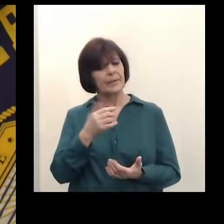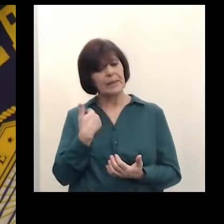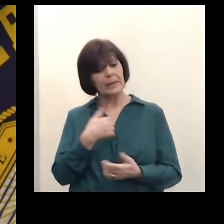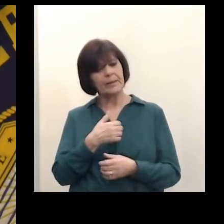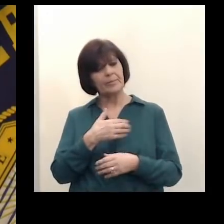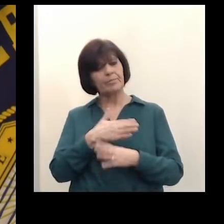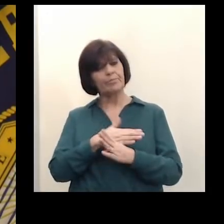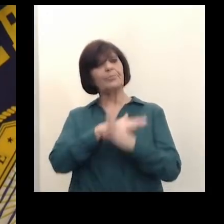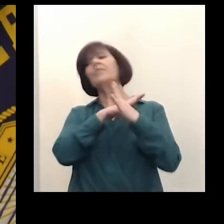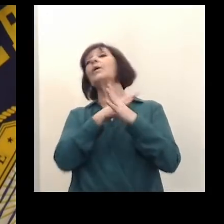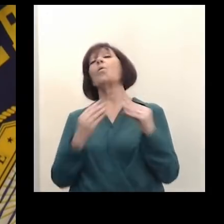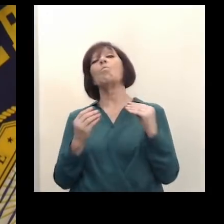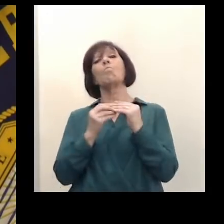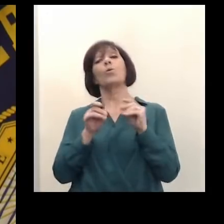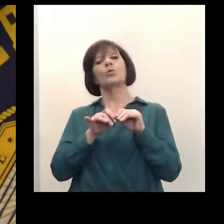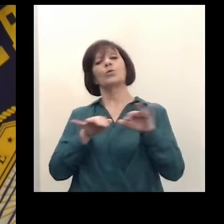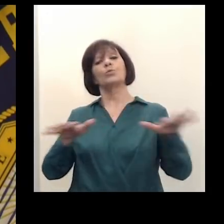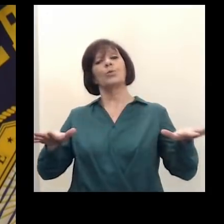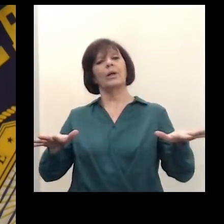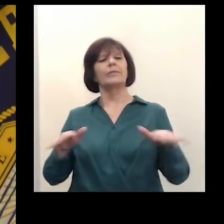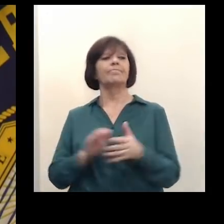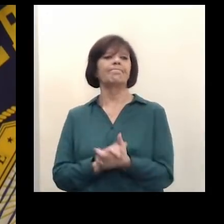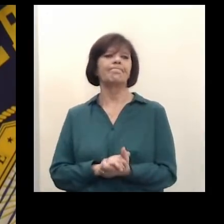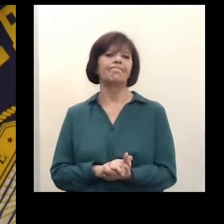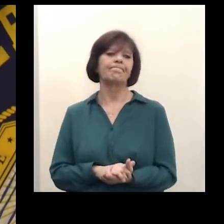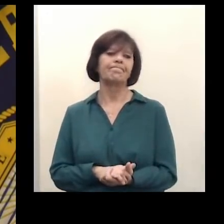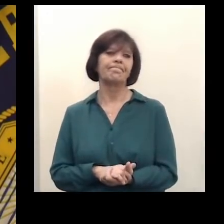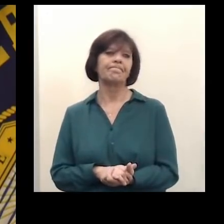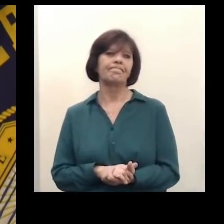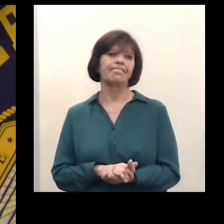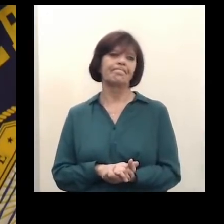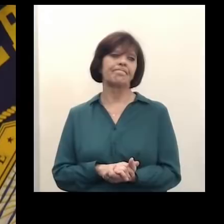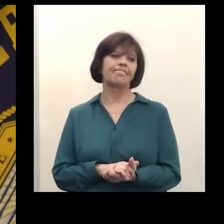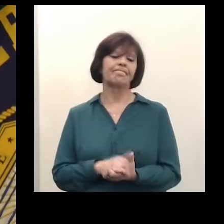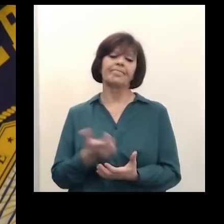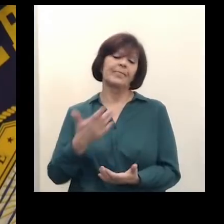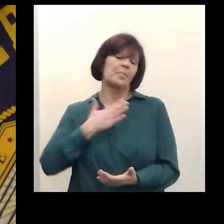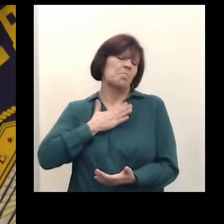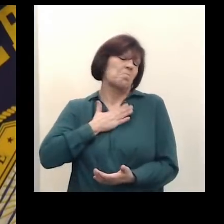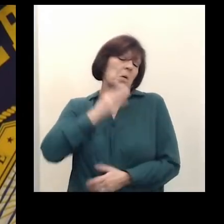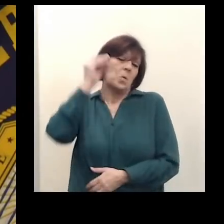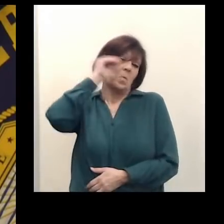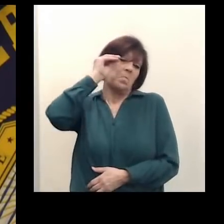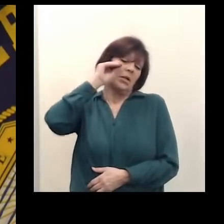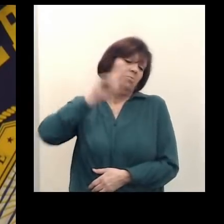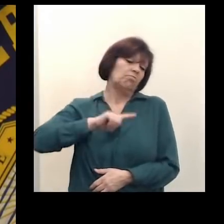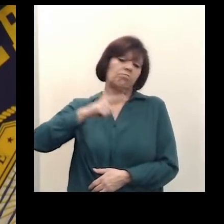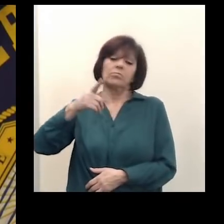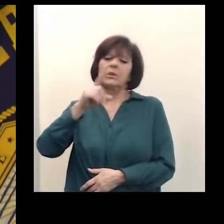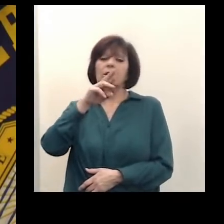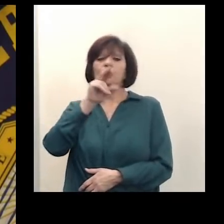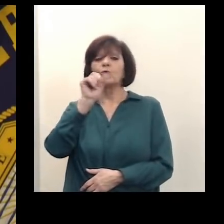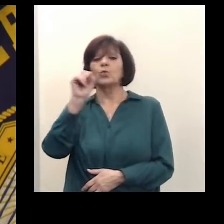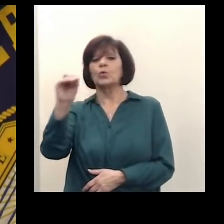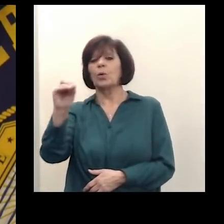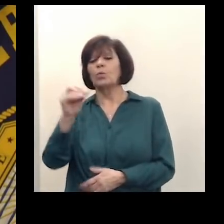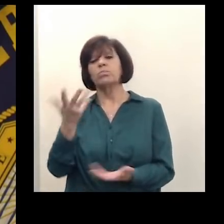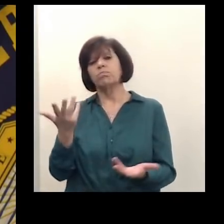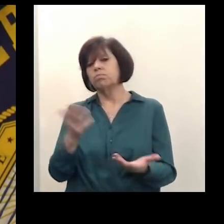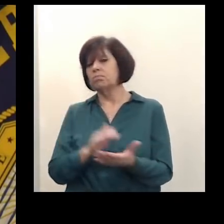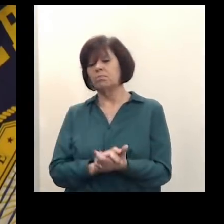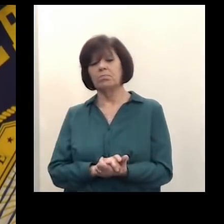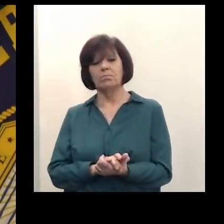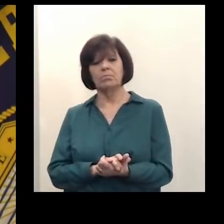and watching our positivity rates go even higher. Just my own opinion, and I'll turn it over to Dr. Russo and Dr. Burstein. You